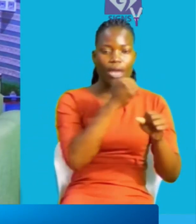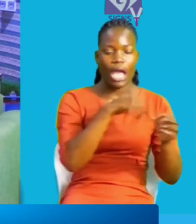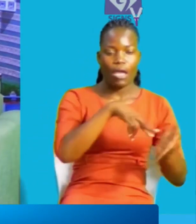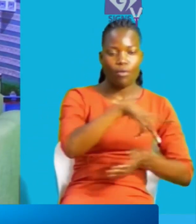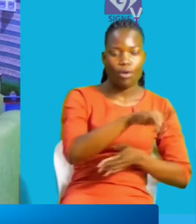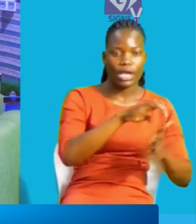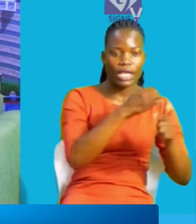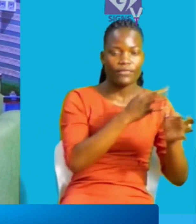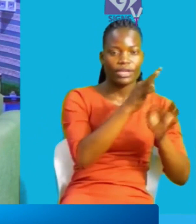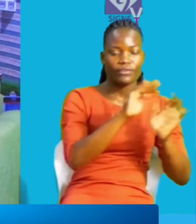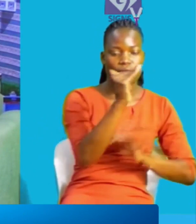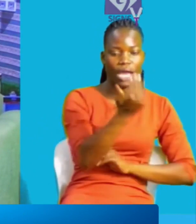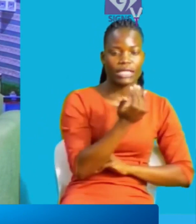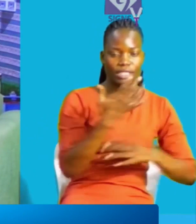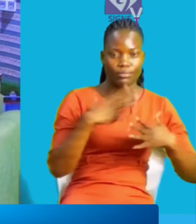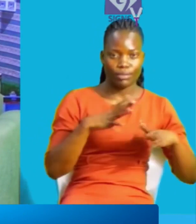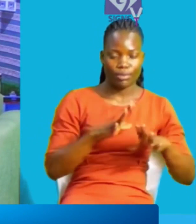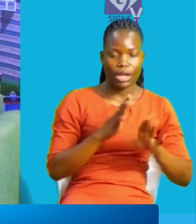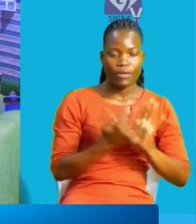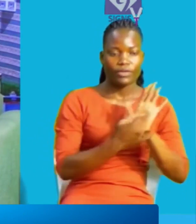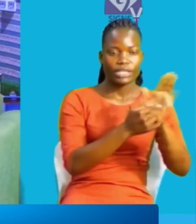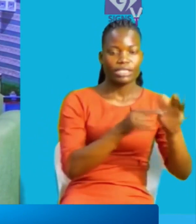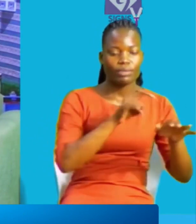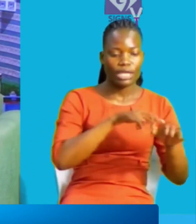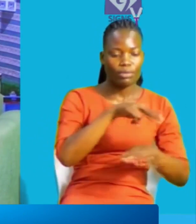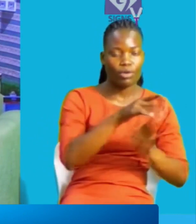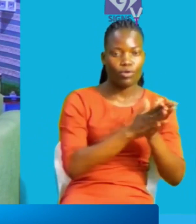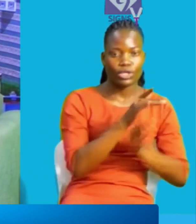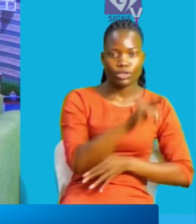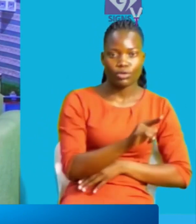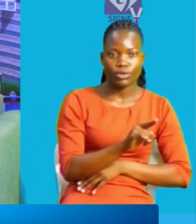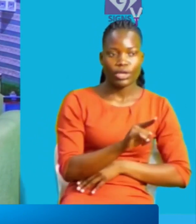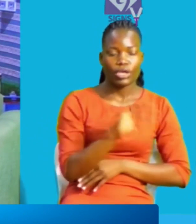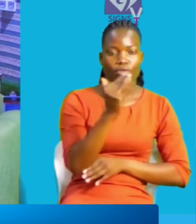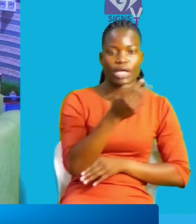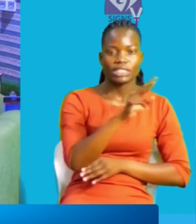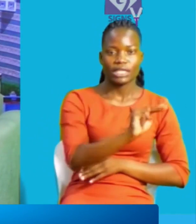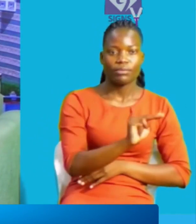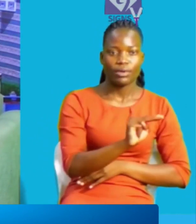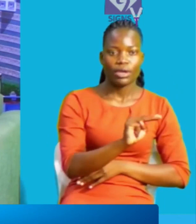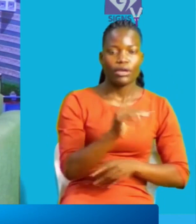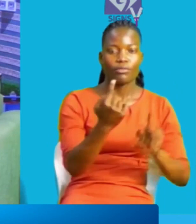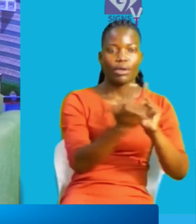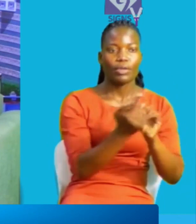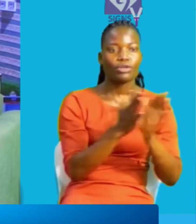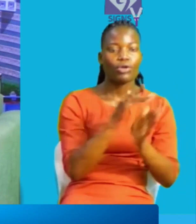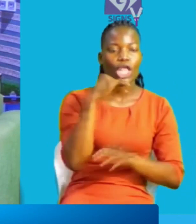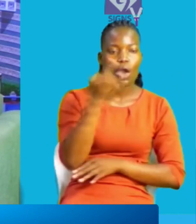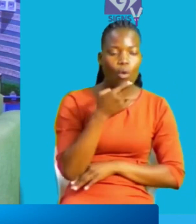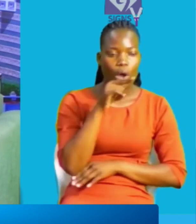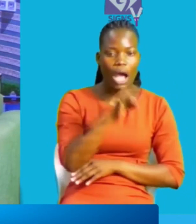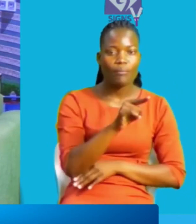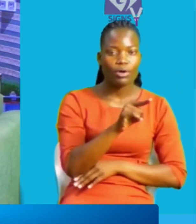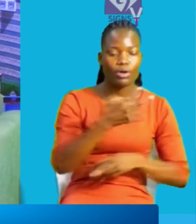walk, even if you ask any member of the public, for example, now we walk with you, you ask them, umekutana nani hapo